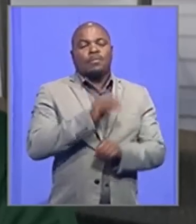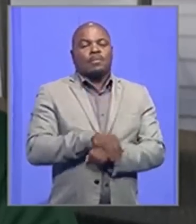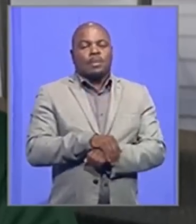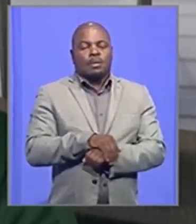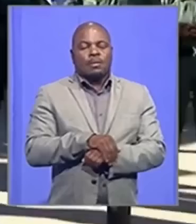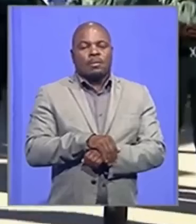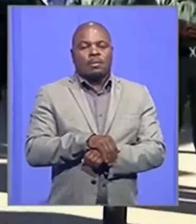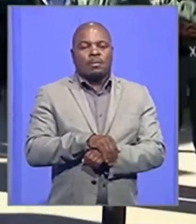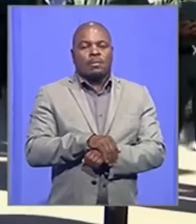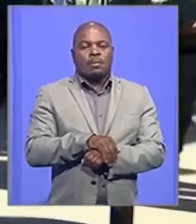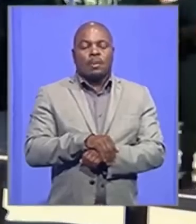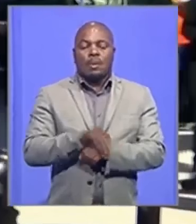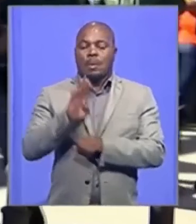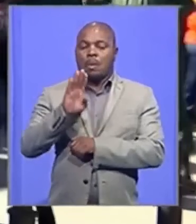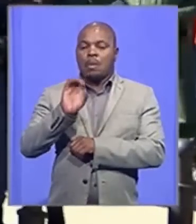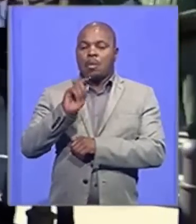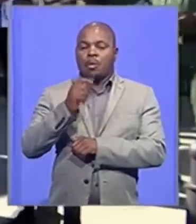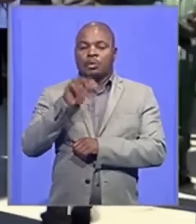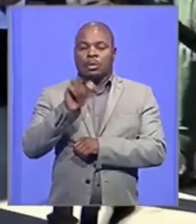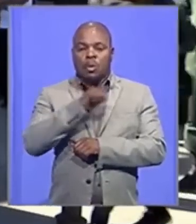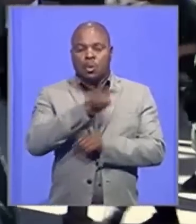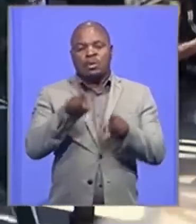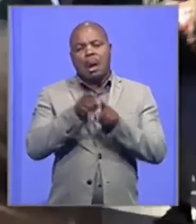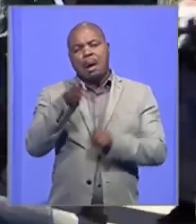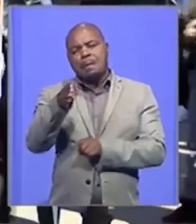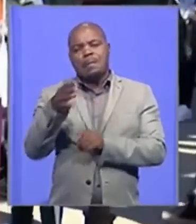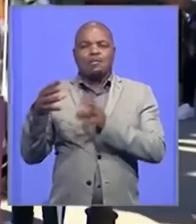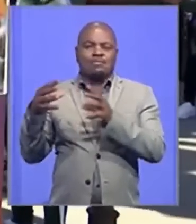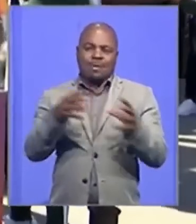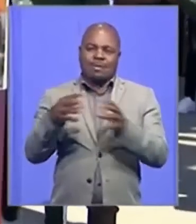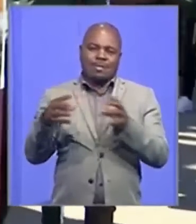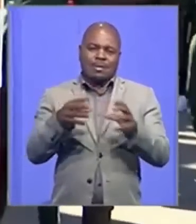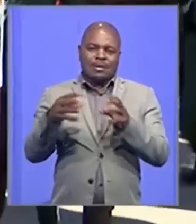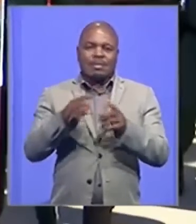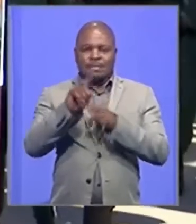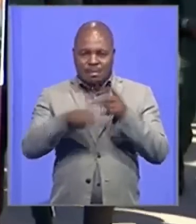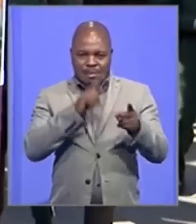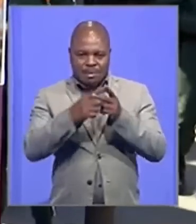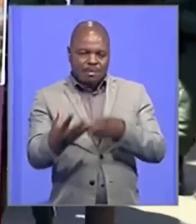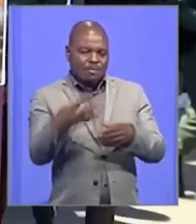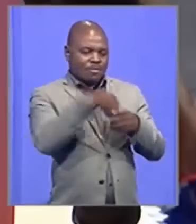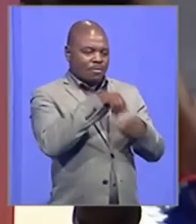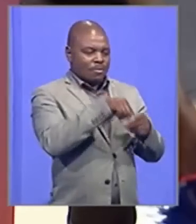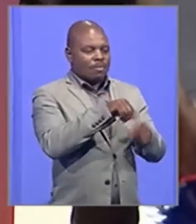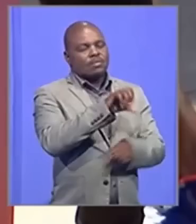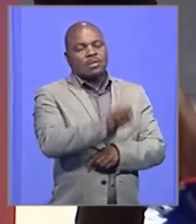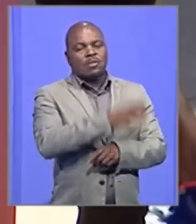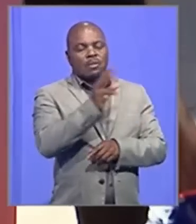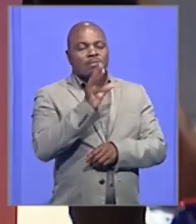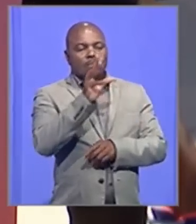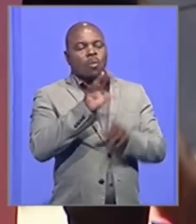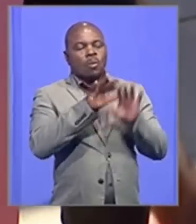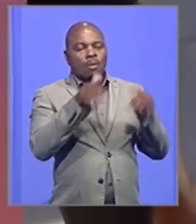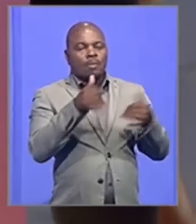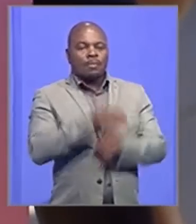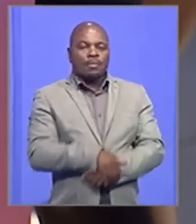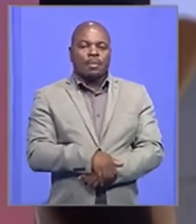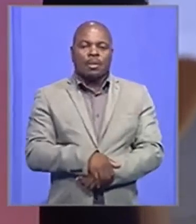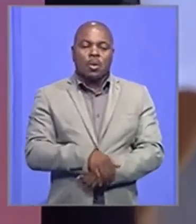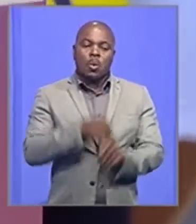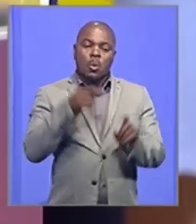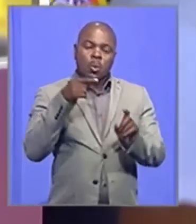body as well. Botha o nile le seabe mo rugby pele a bona tshono ya go nna karolo ya The Proteas kwa sejaneng sa lefatshe. O